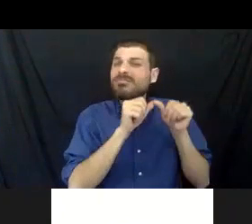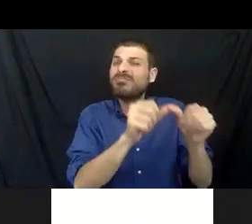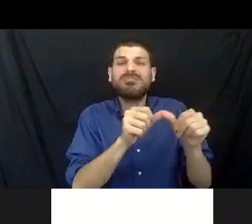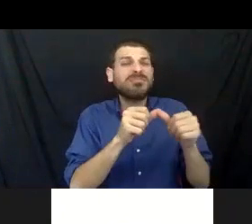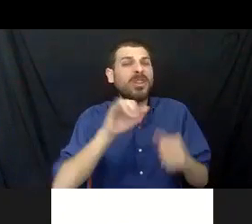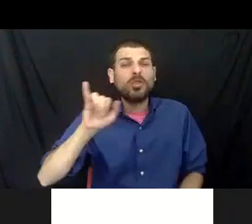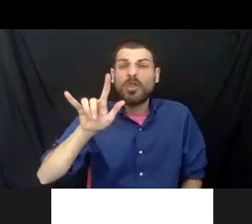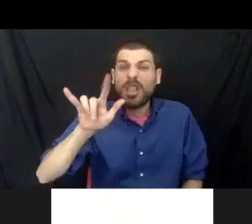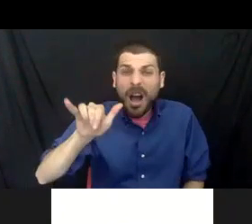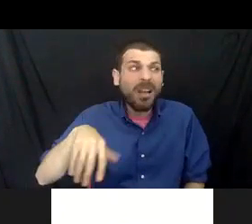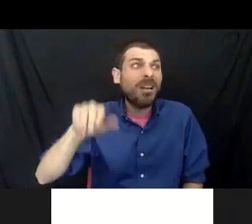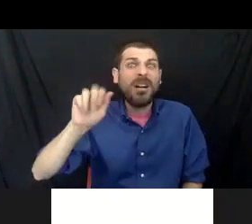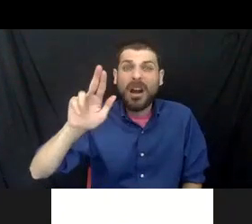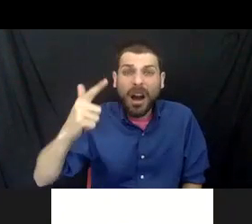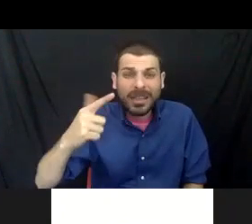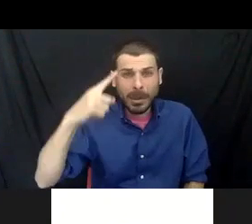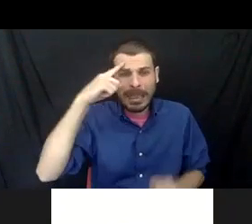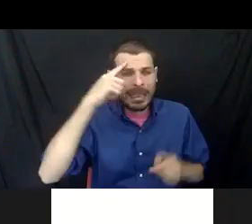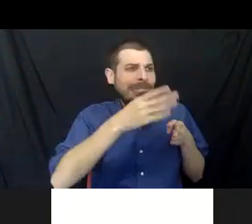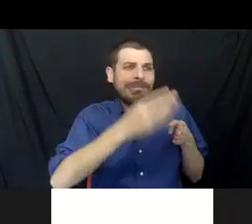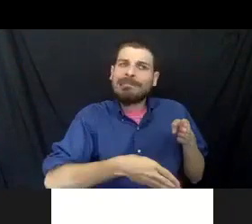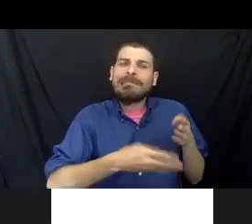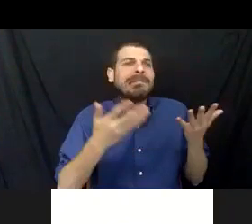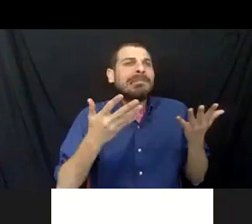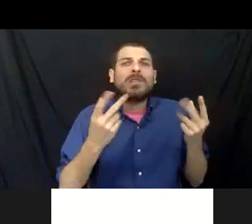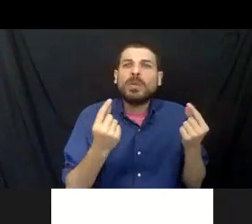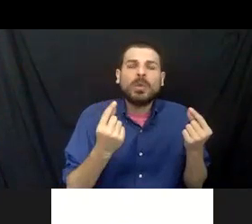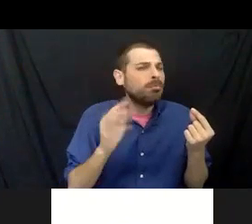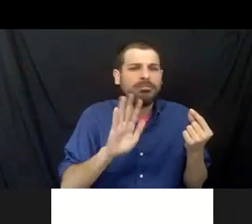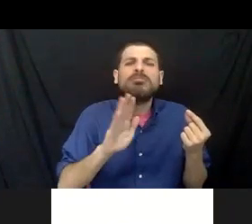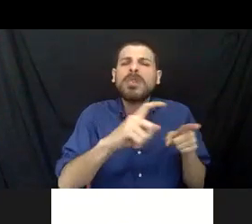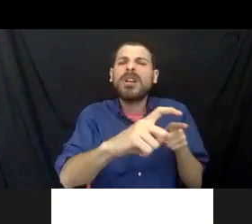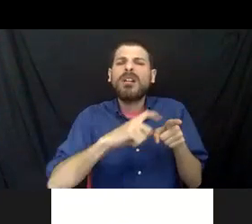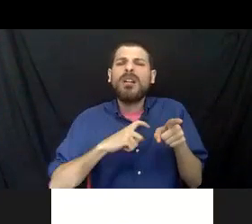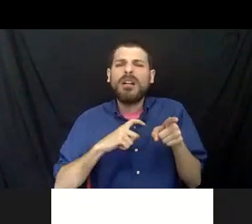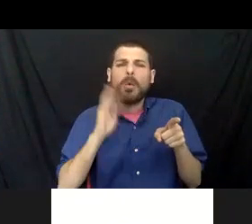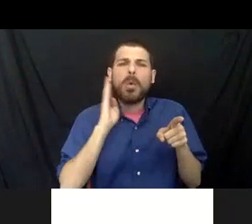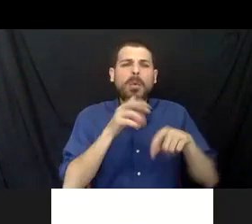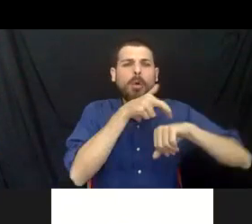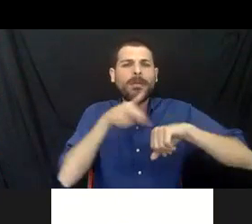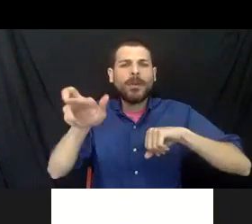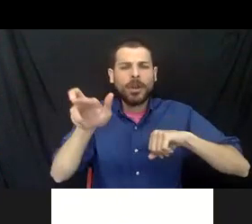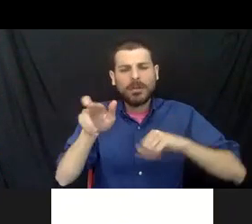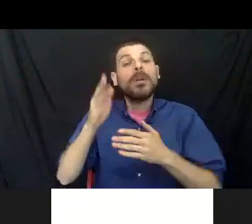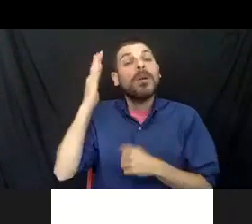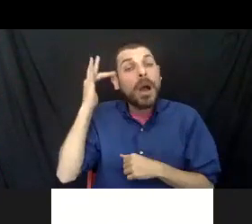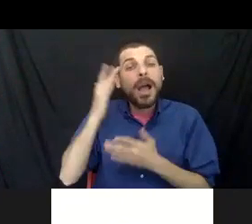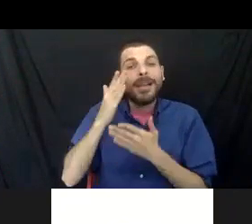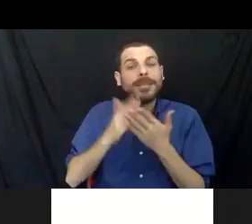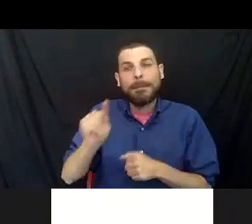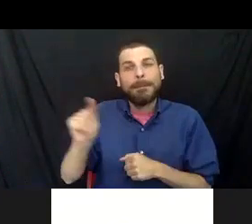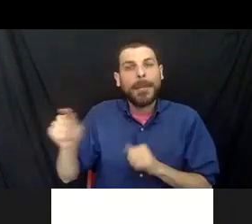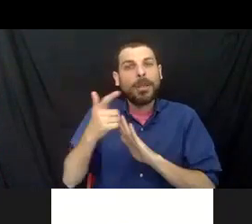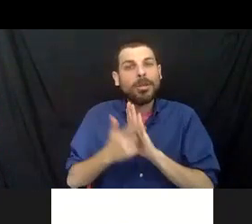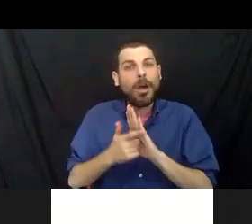resources that can help you keep your home. Some of the legal aid offices will continue to do foreclosure prevention work